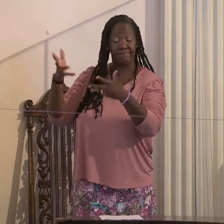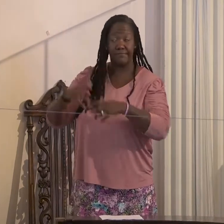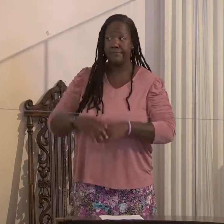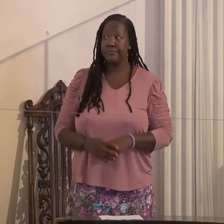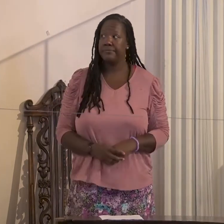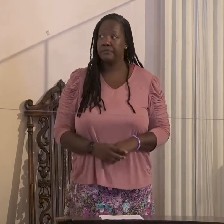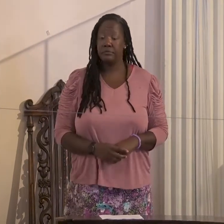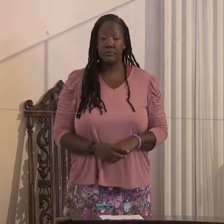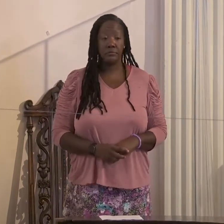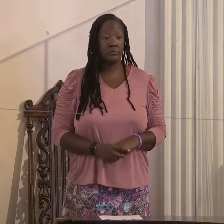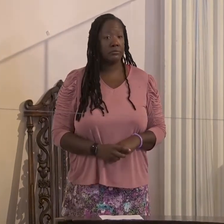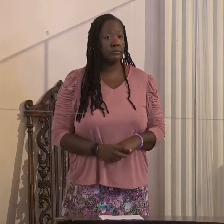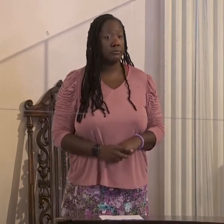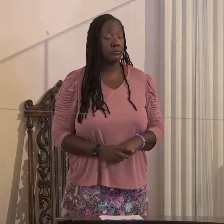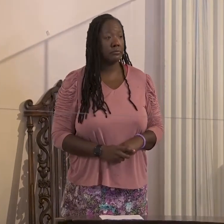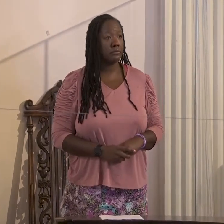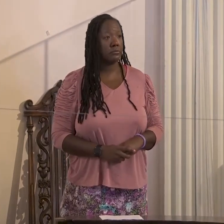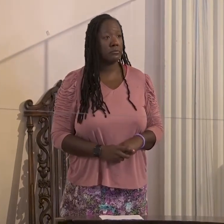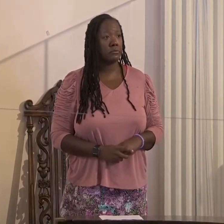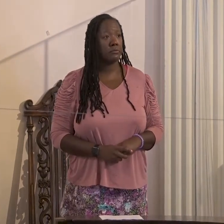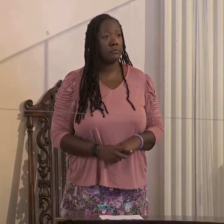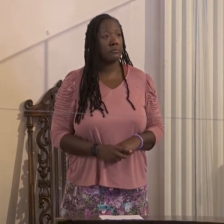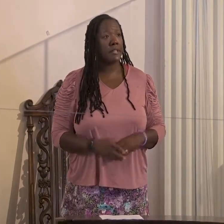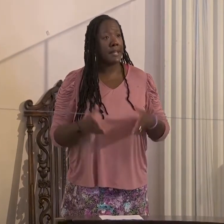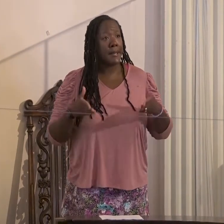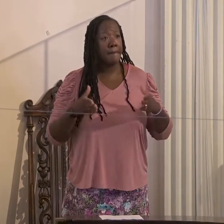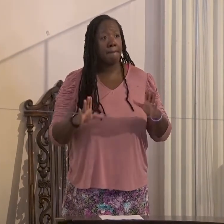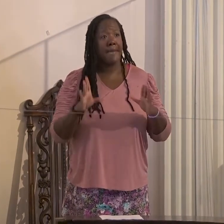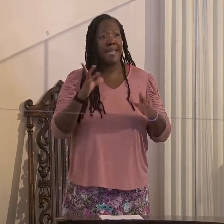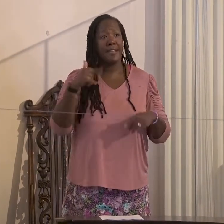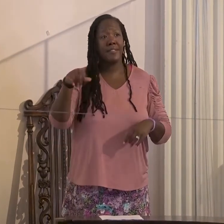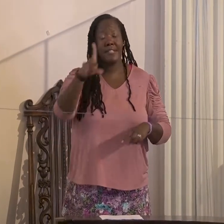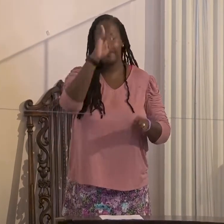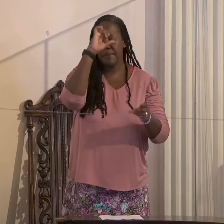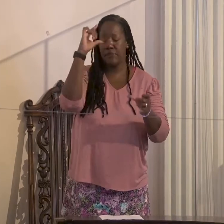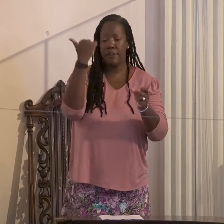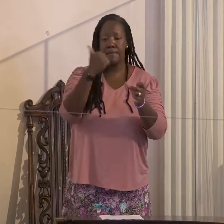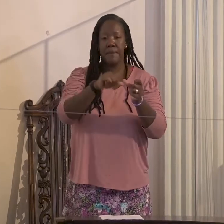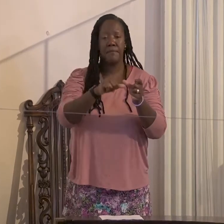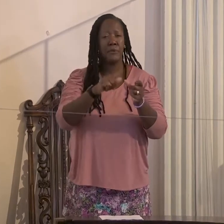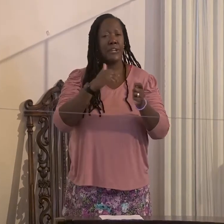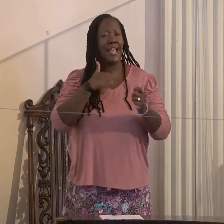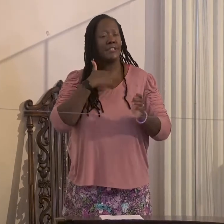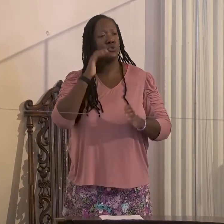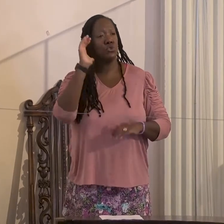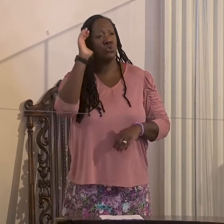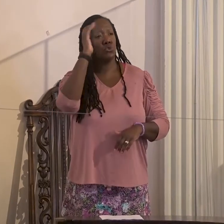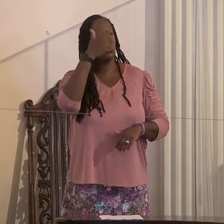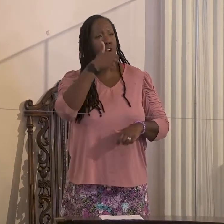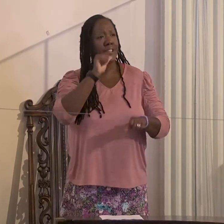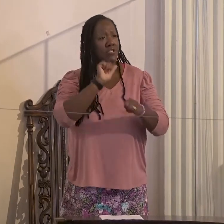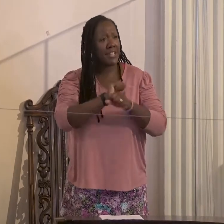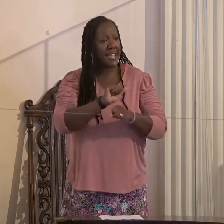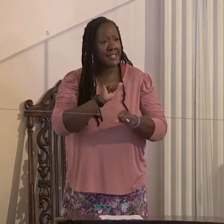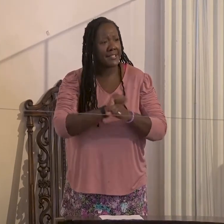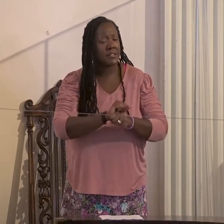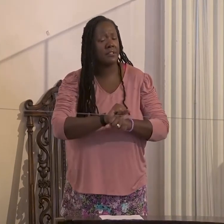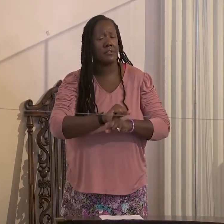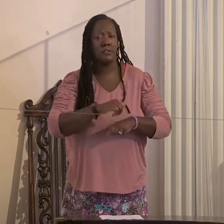May this decade be remembered as the strange path, the third